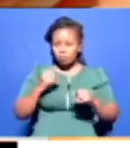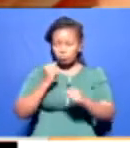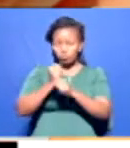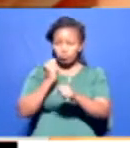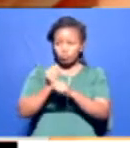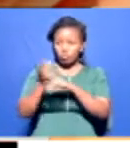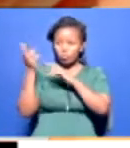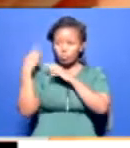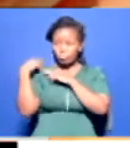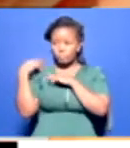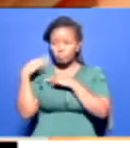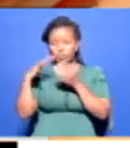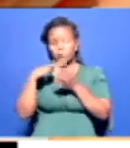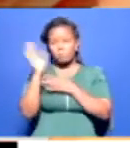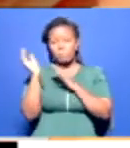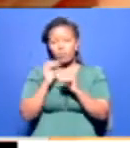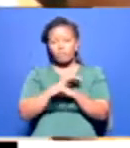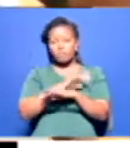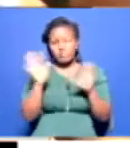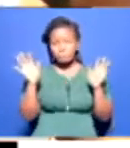more efficiently.